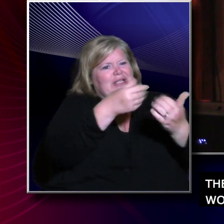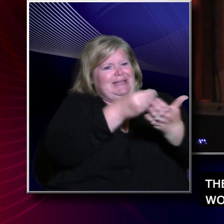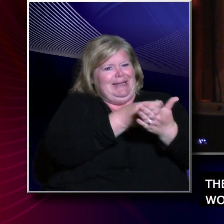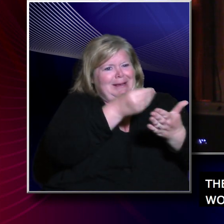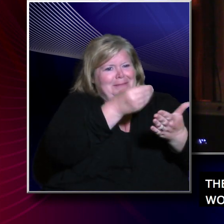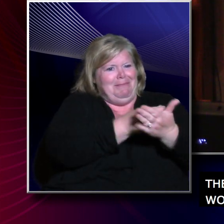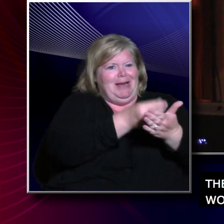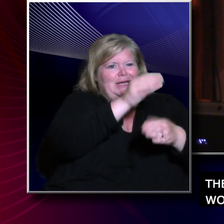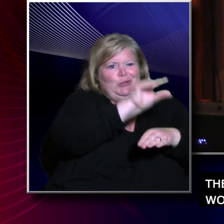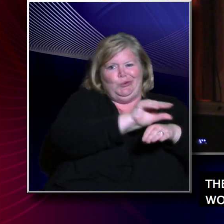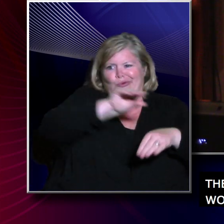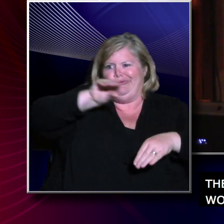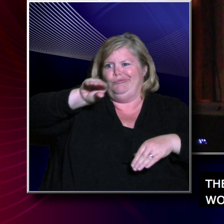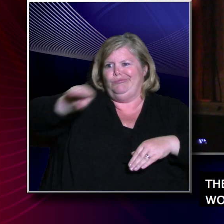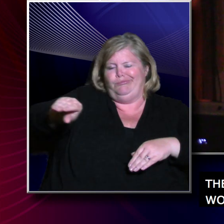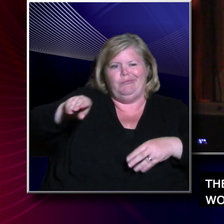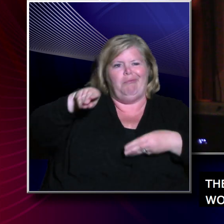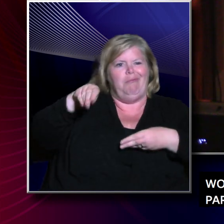partially offset that.